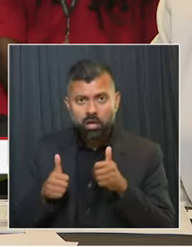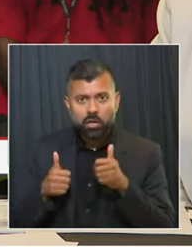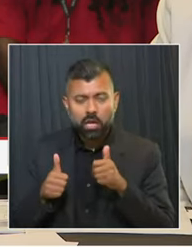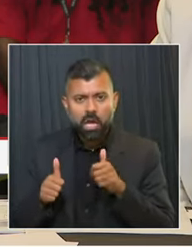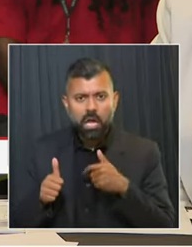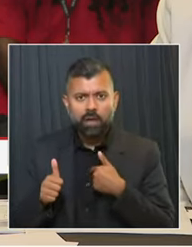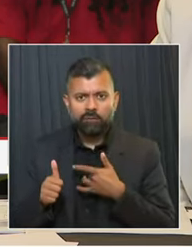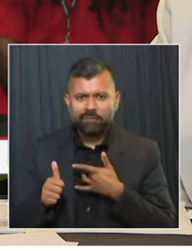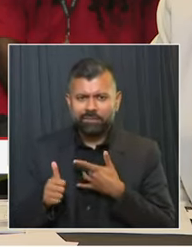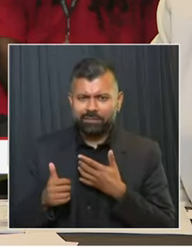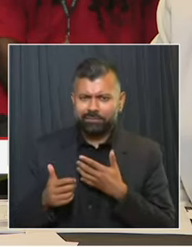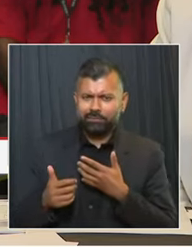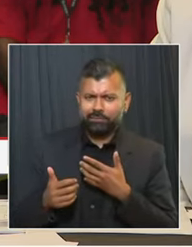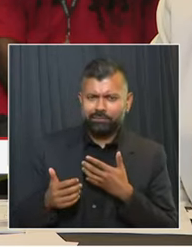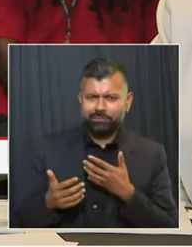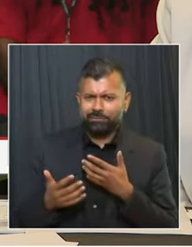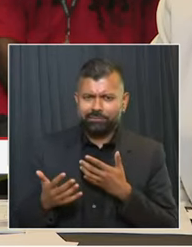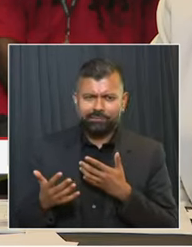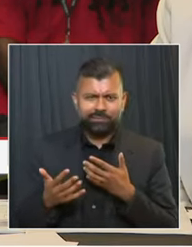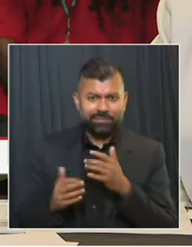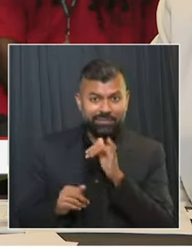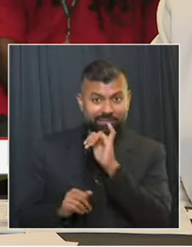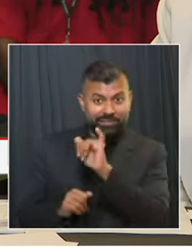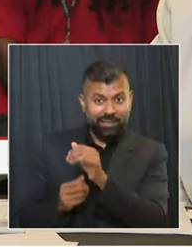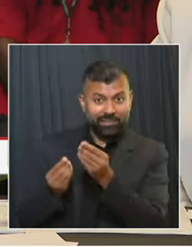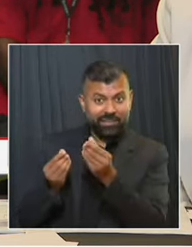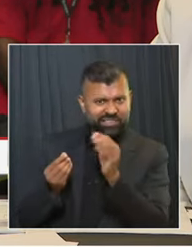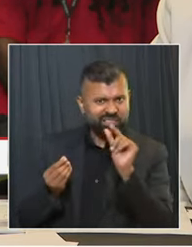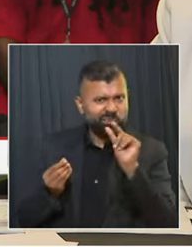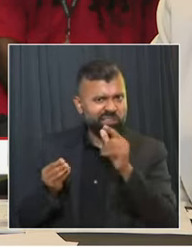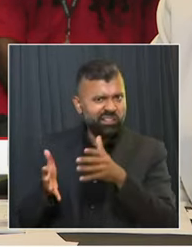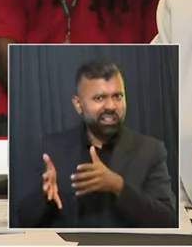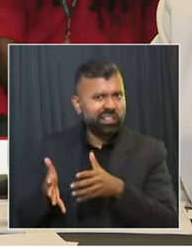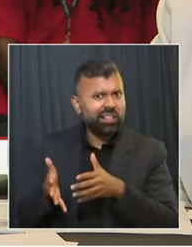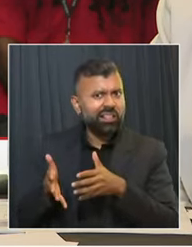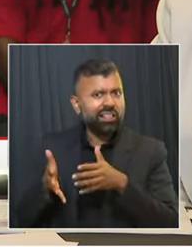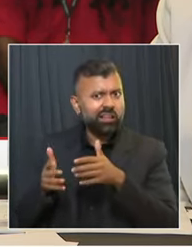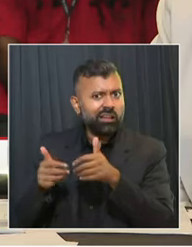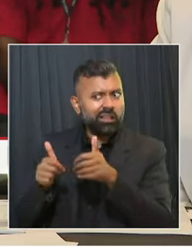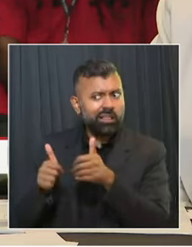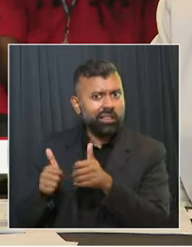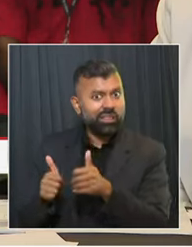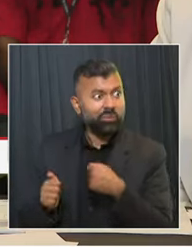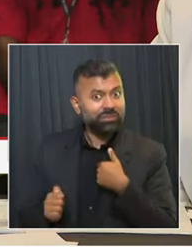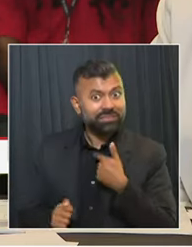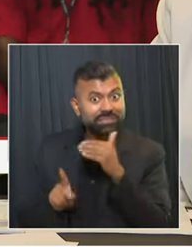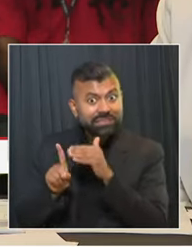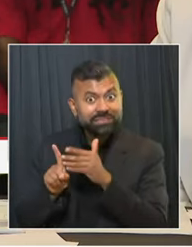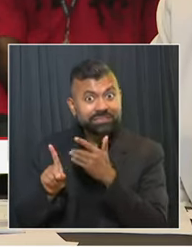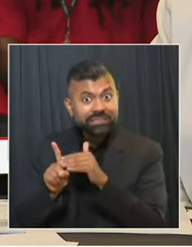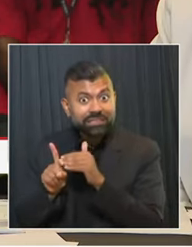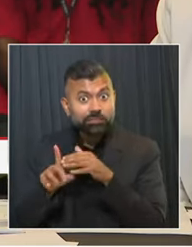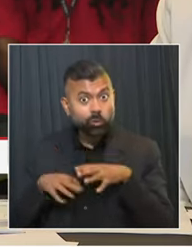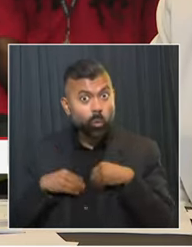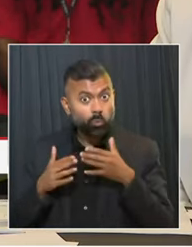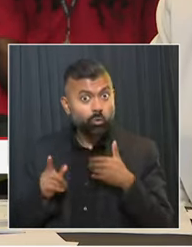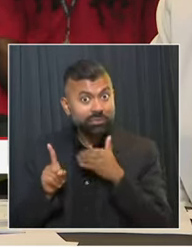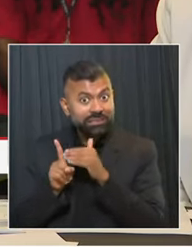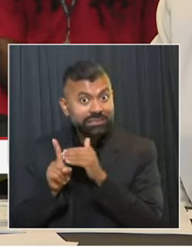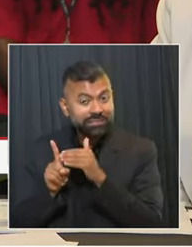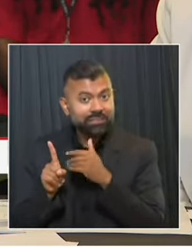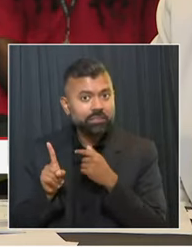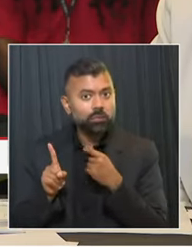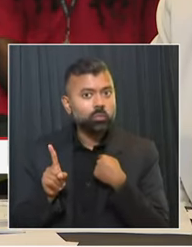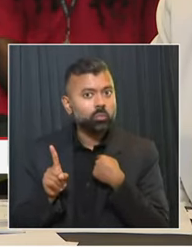that condition. More than that, we need that lot to be productive so that people can either live